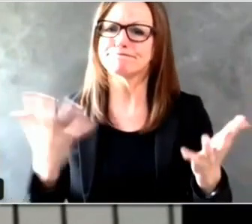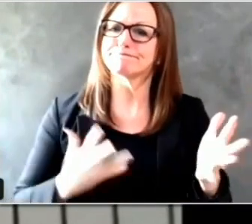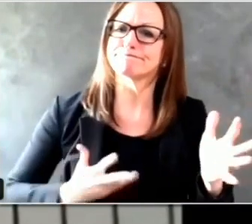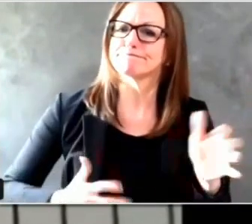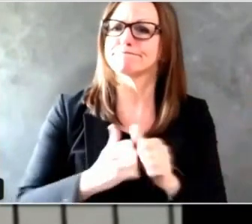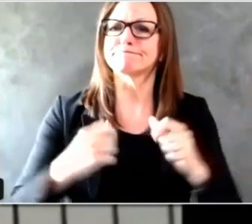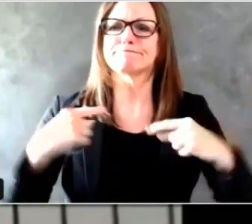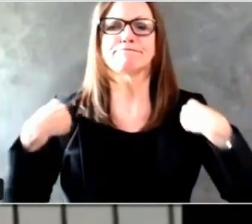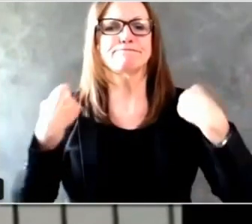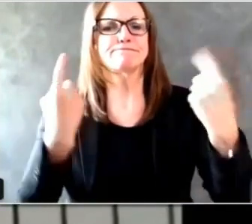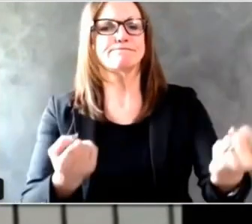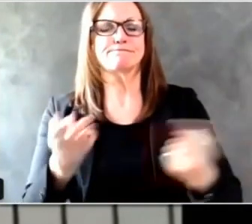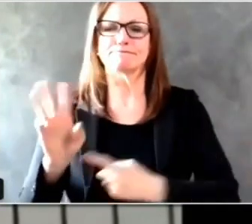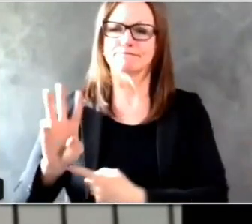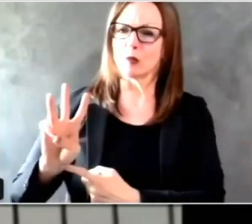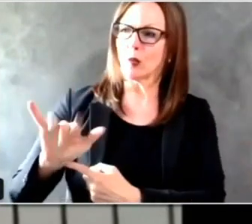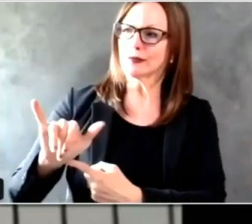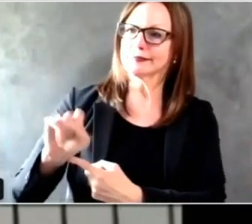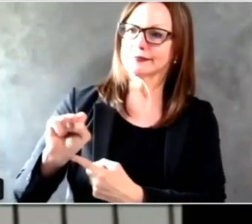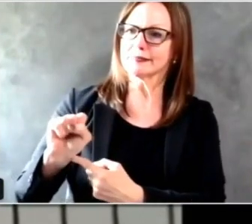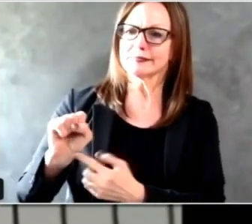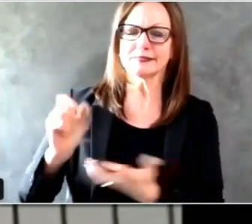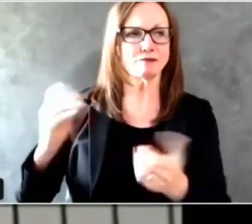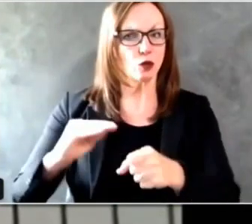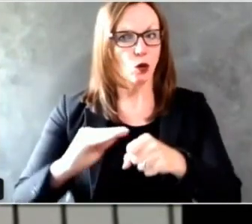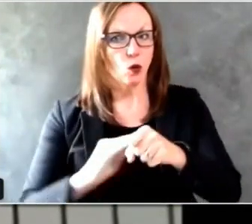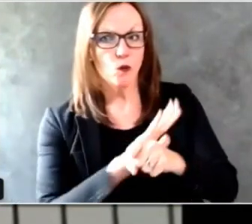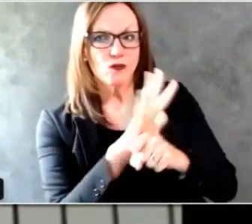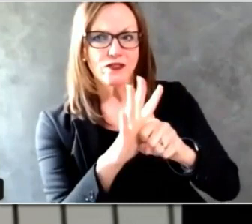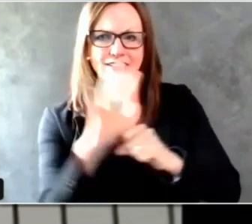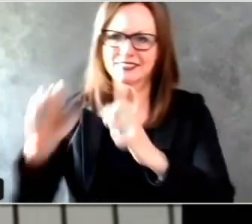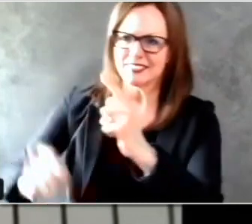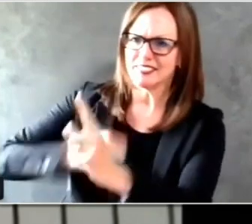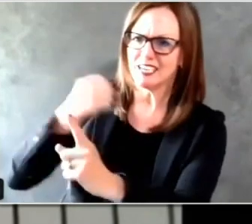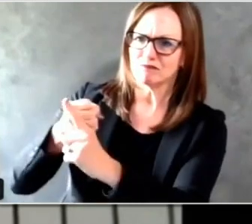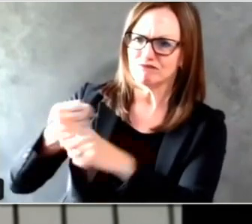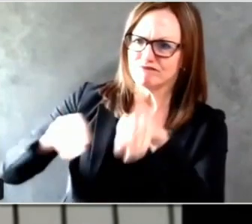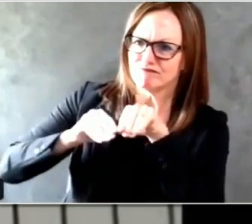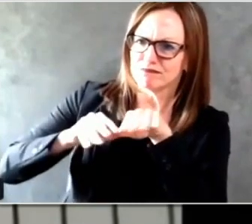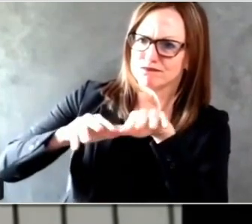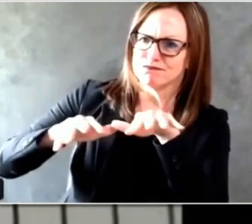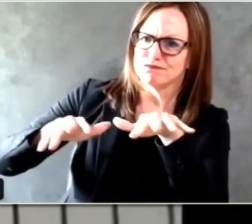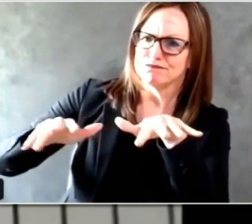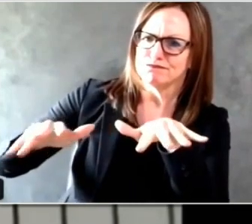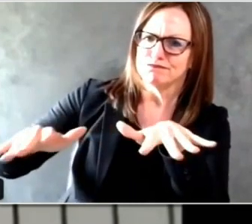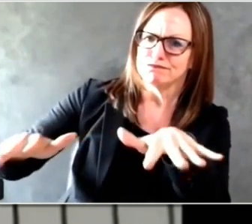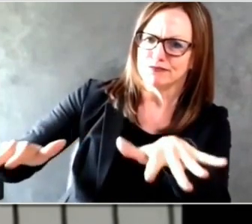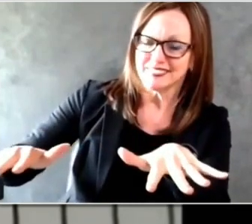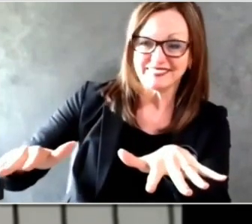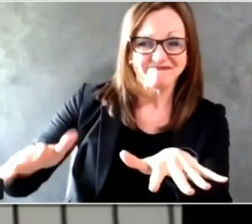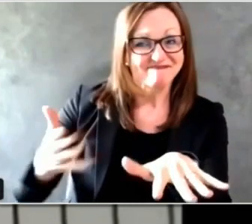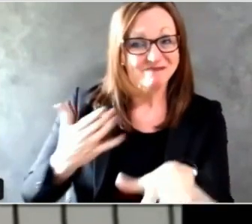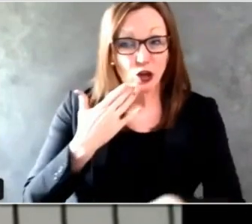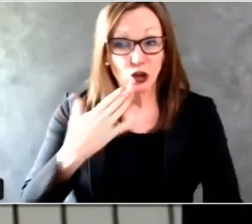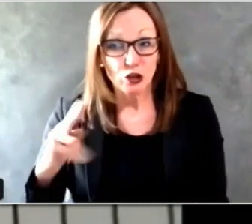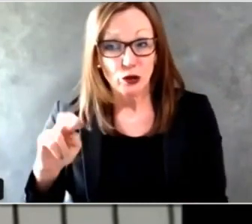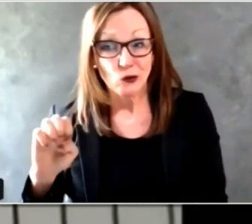1,117 new confirmed cases of COVID-19. That brings our total confirmed cases in Wisconsin to